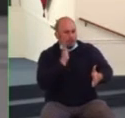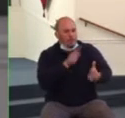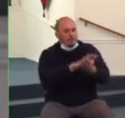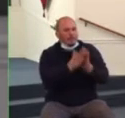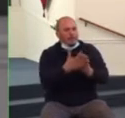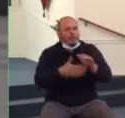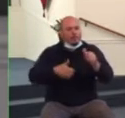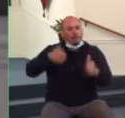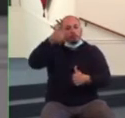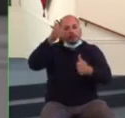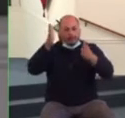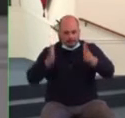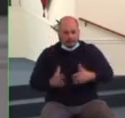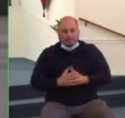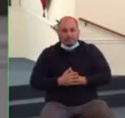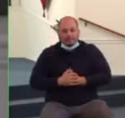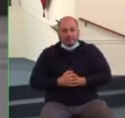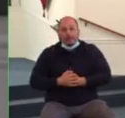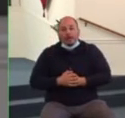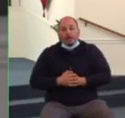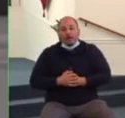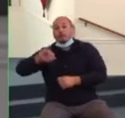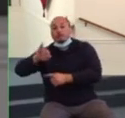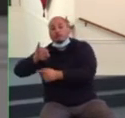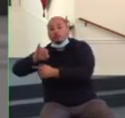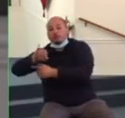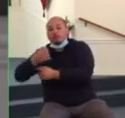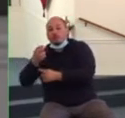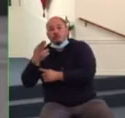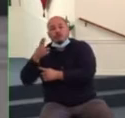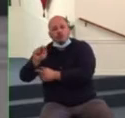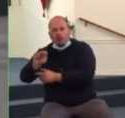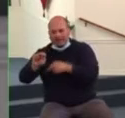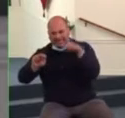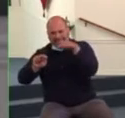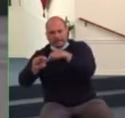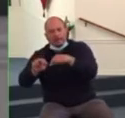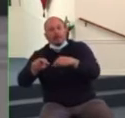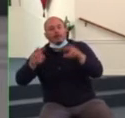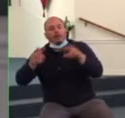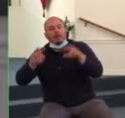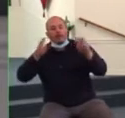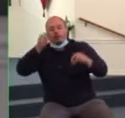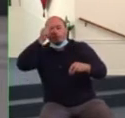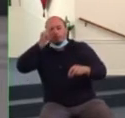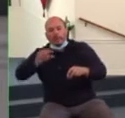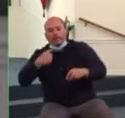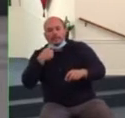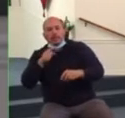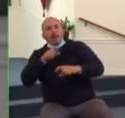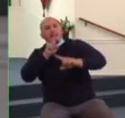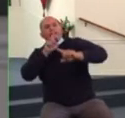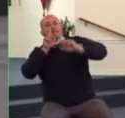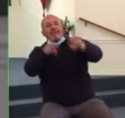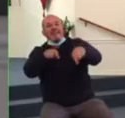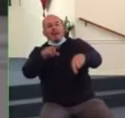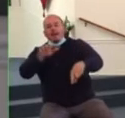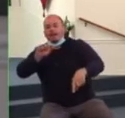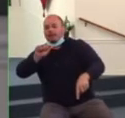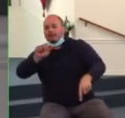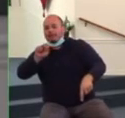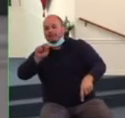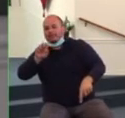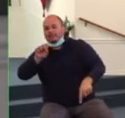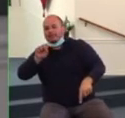Jesus by saying that he and the disciples saw someone driving out demons in Jesus' name, someone who is not one of the